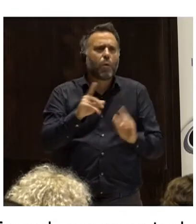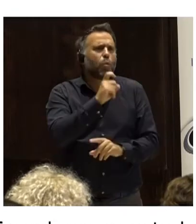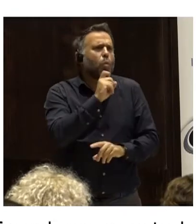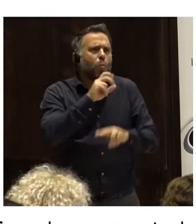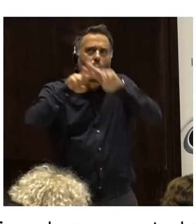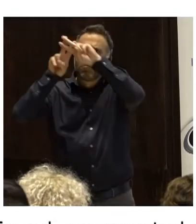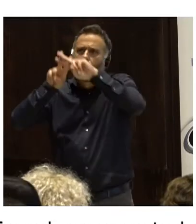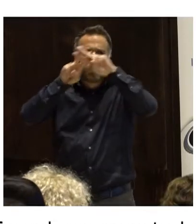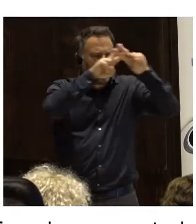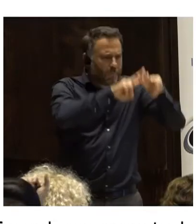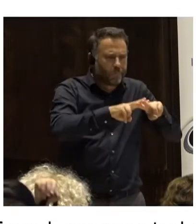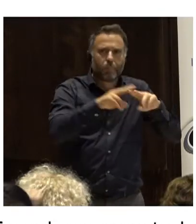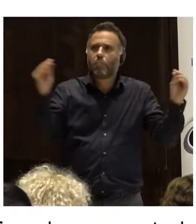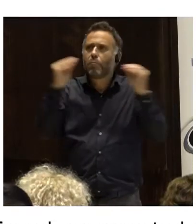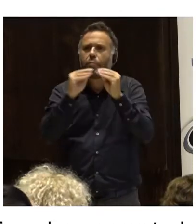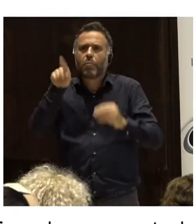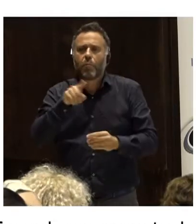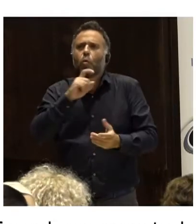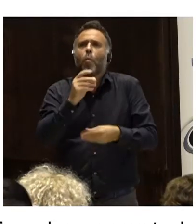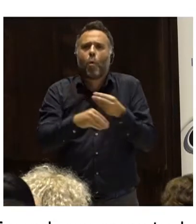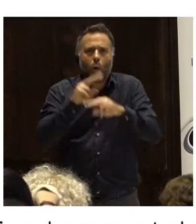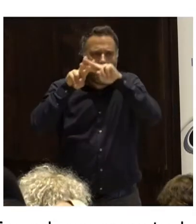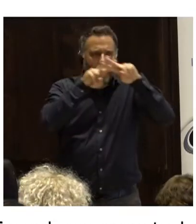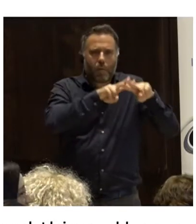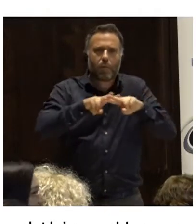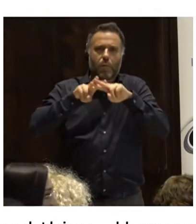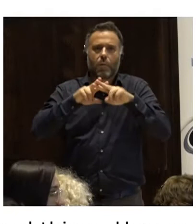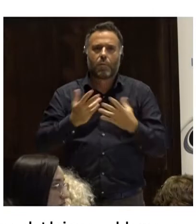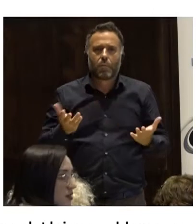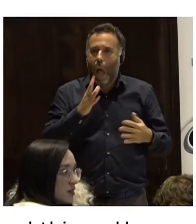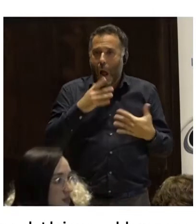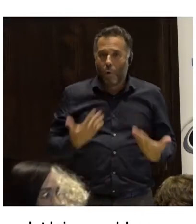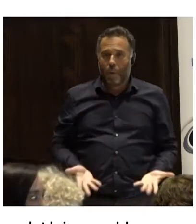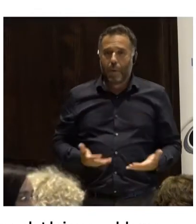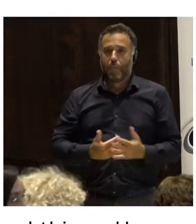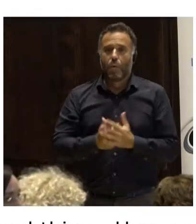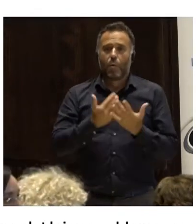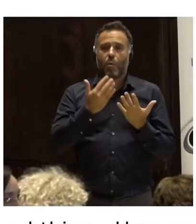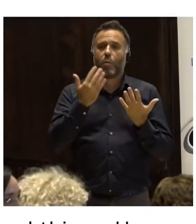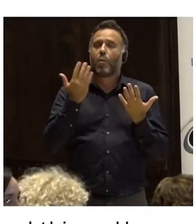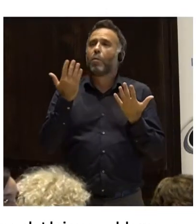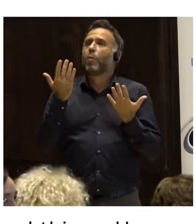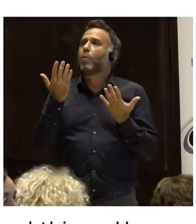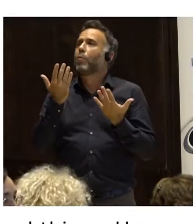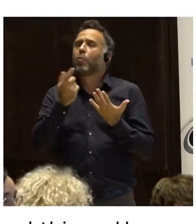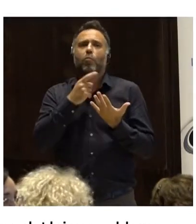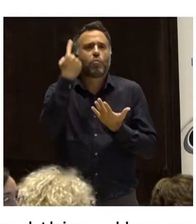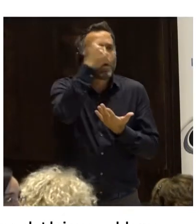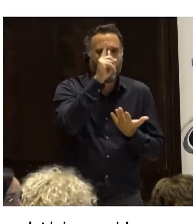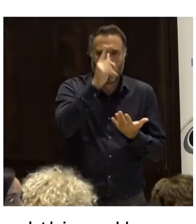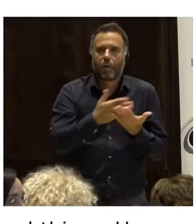So I guess that right now we don't yet know if they truly are as effective, if even they are